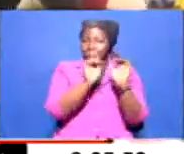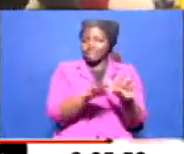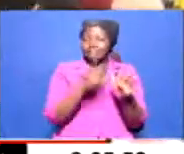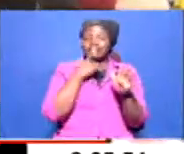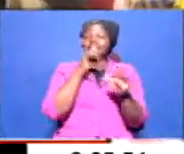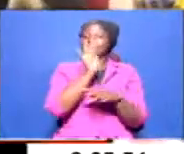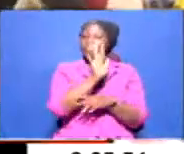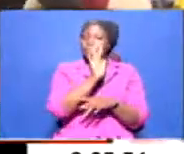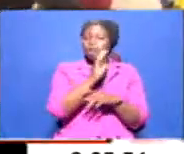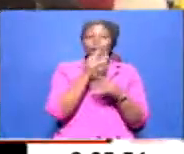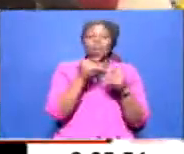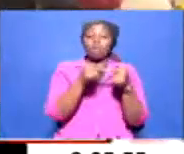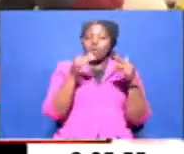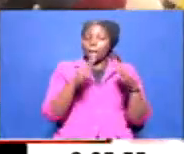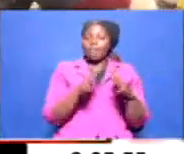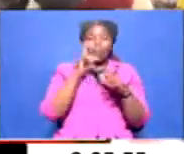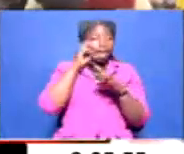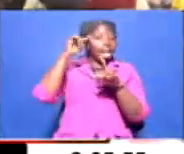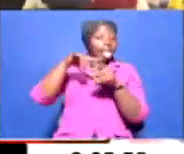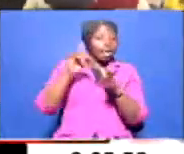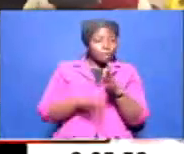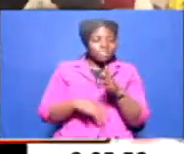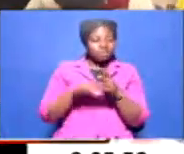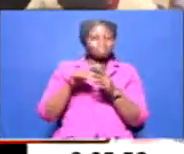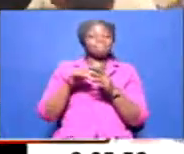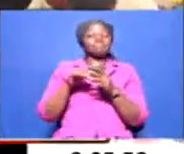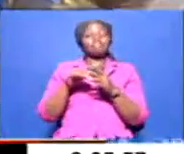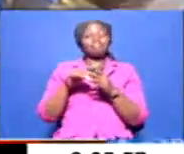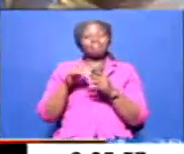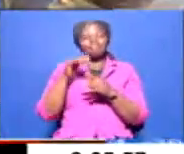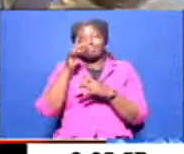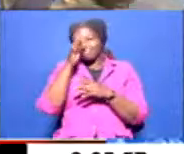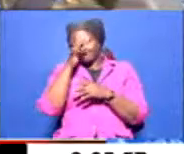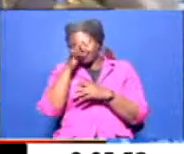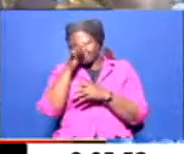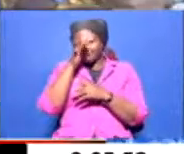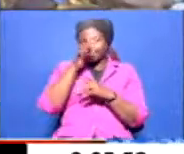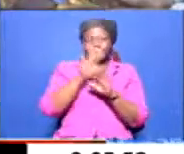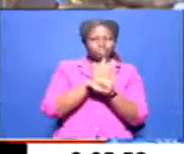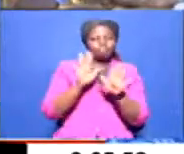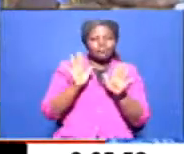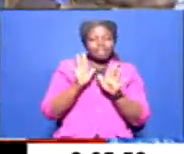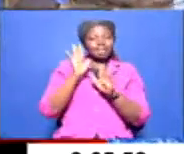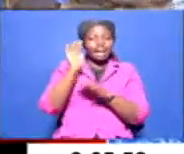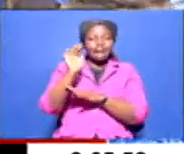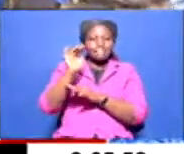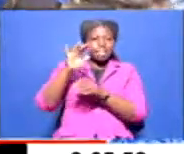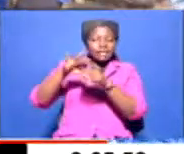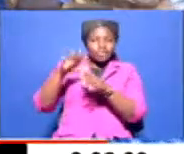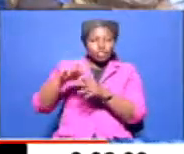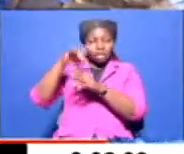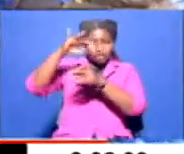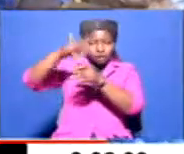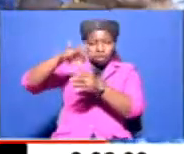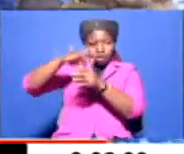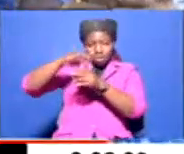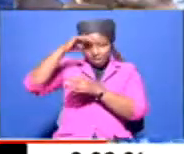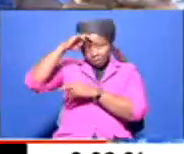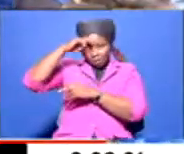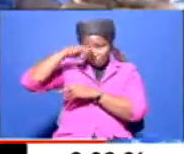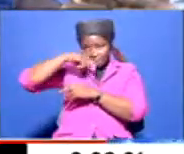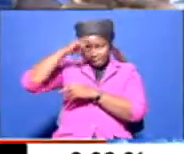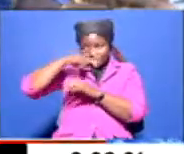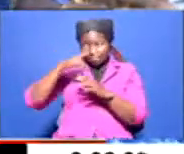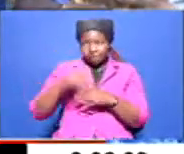on politics of deceit, urging the electorate to vote wisely. Wakakuja kwetu, wakatapeli sisi, wakavunja